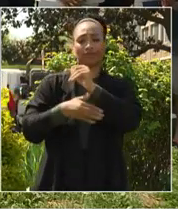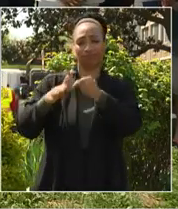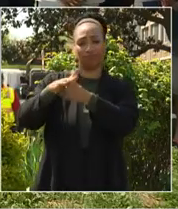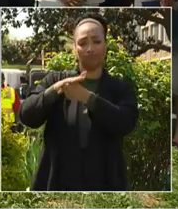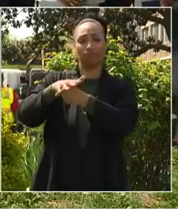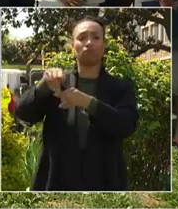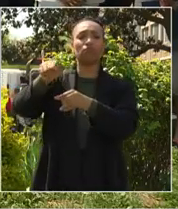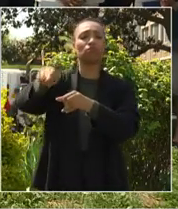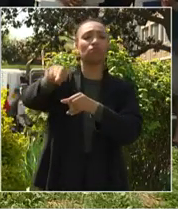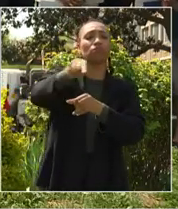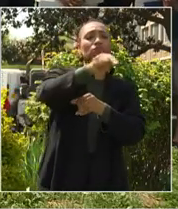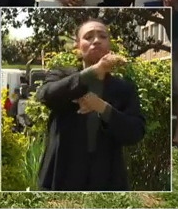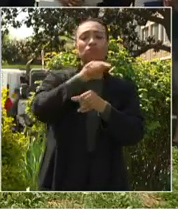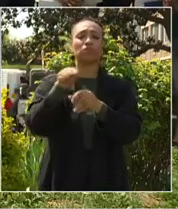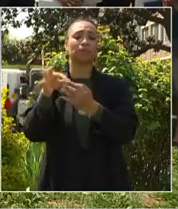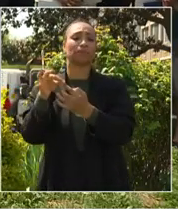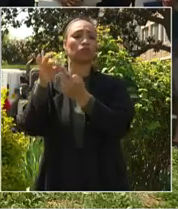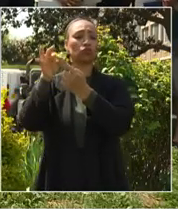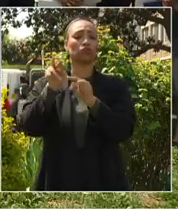Yes.